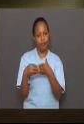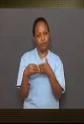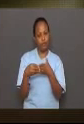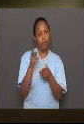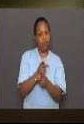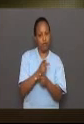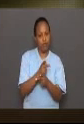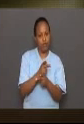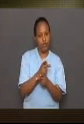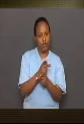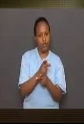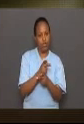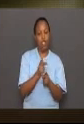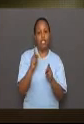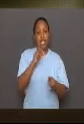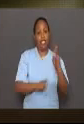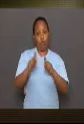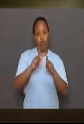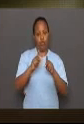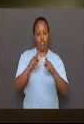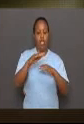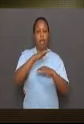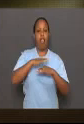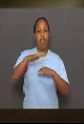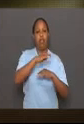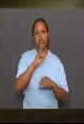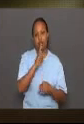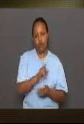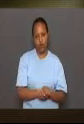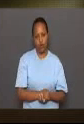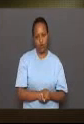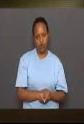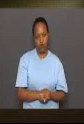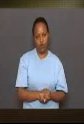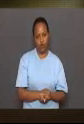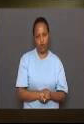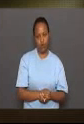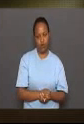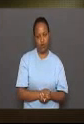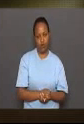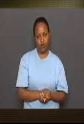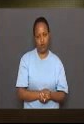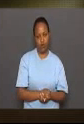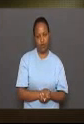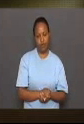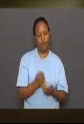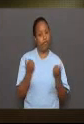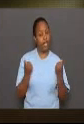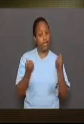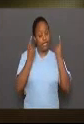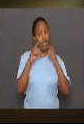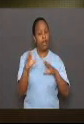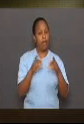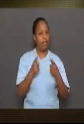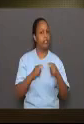the sovereignty of the people. Students, let us try to